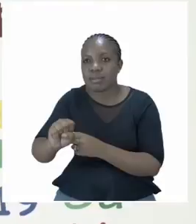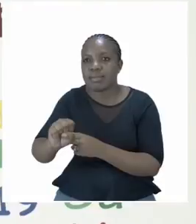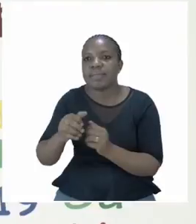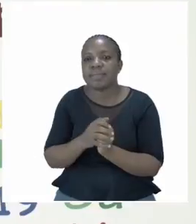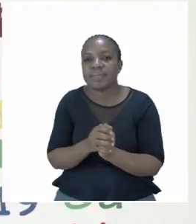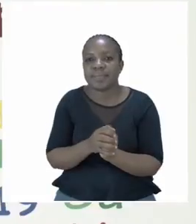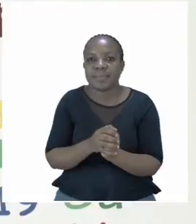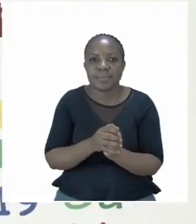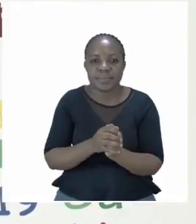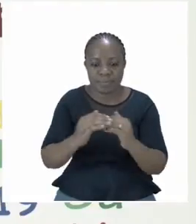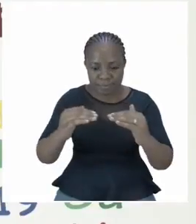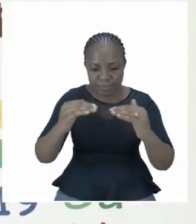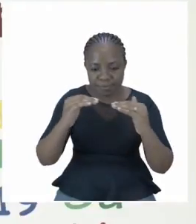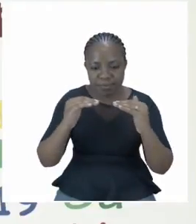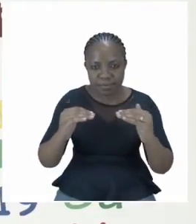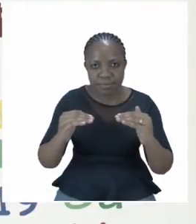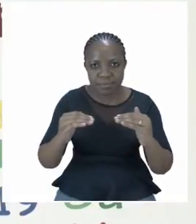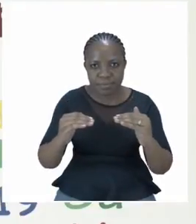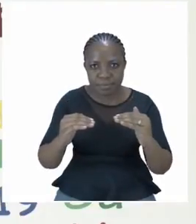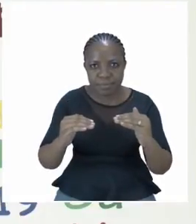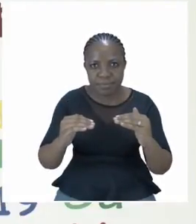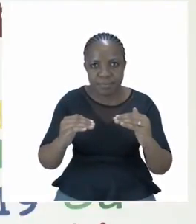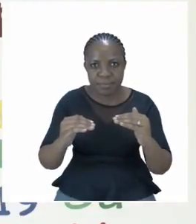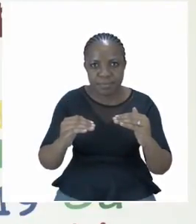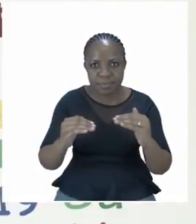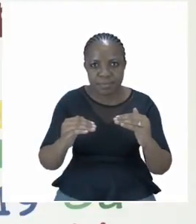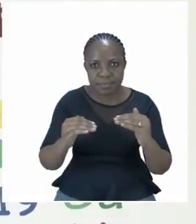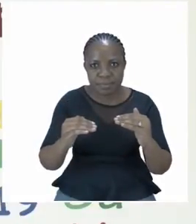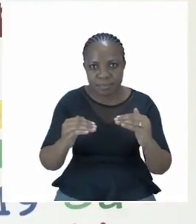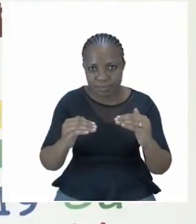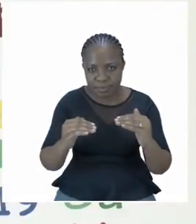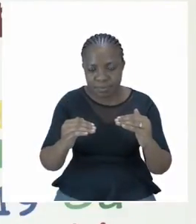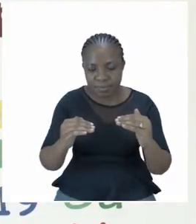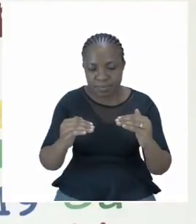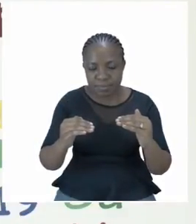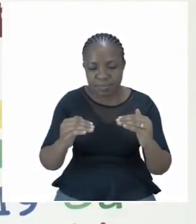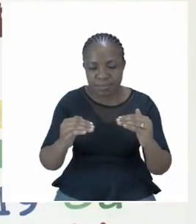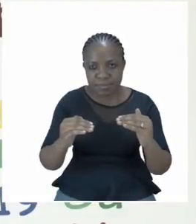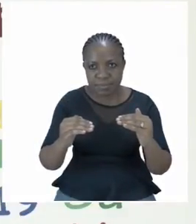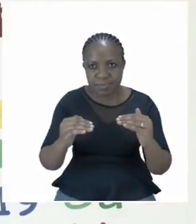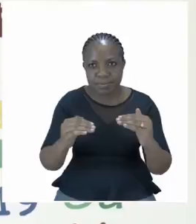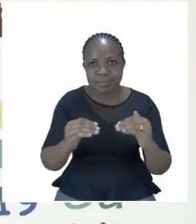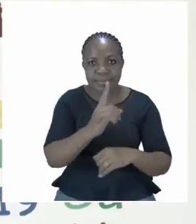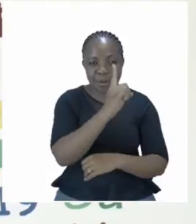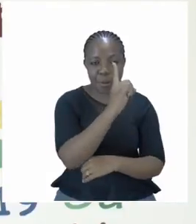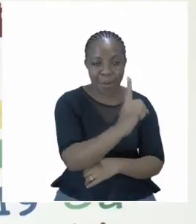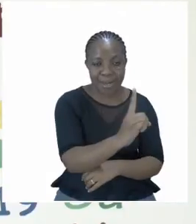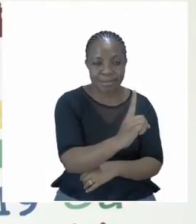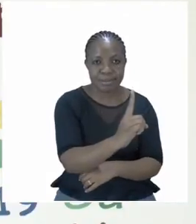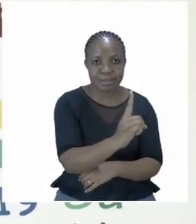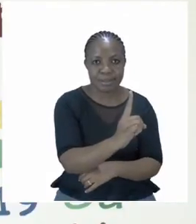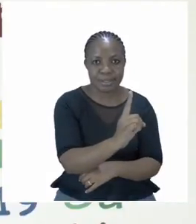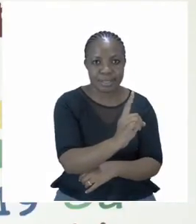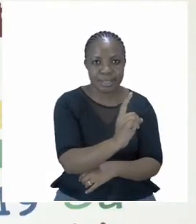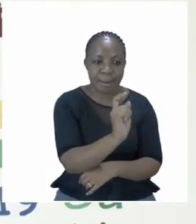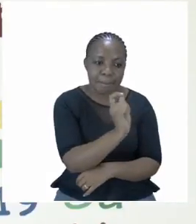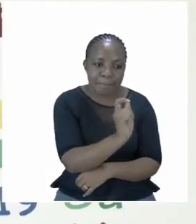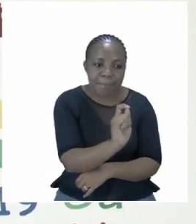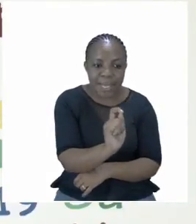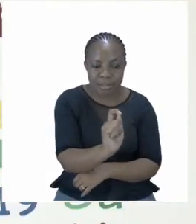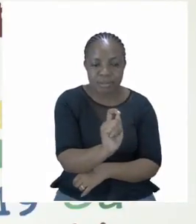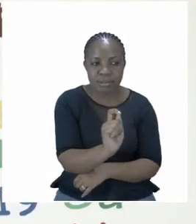let's do the second one together, which is also in our book. We say one